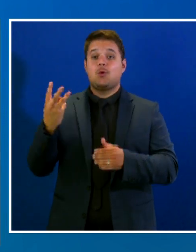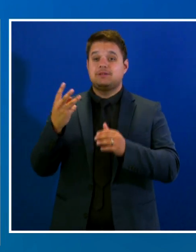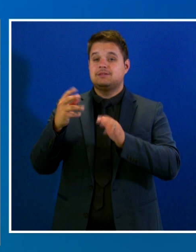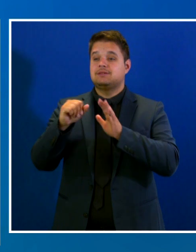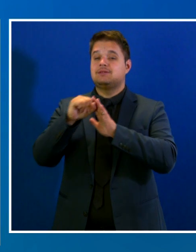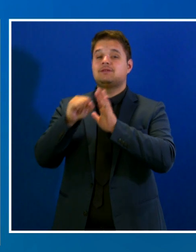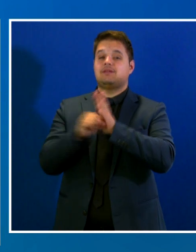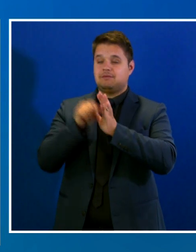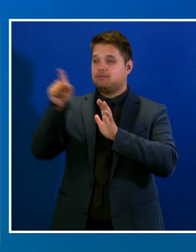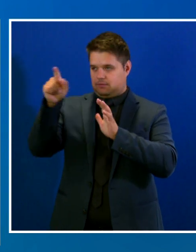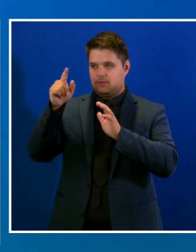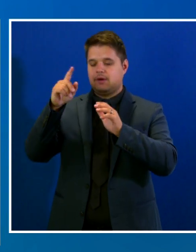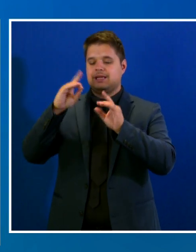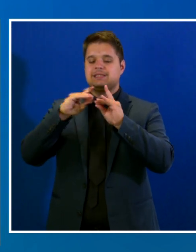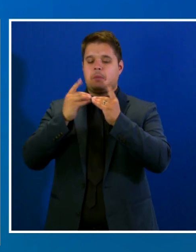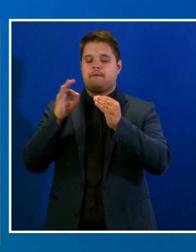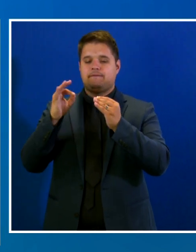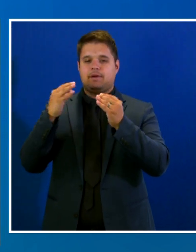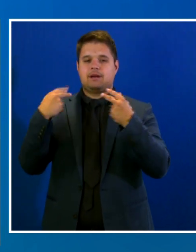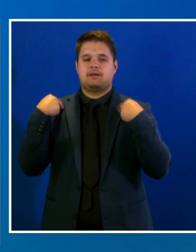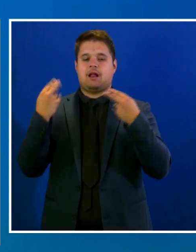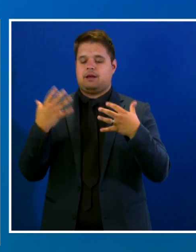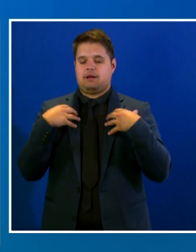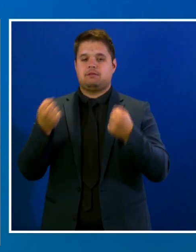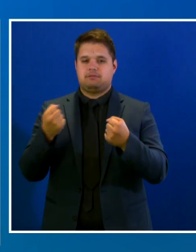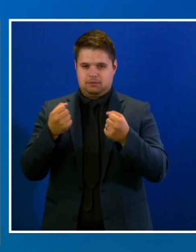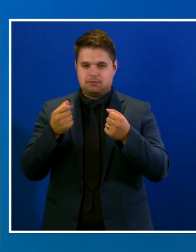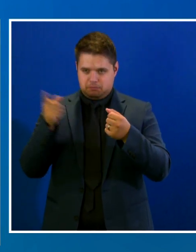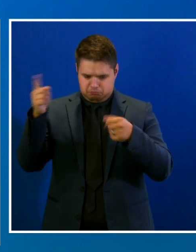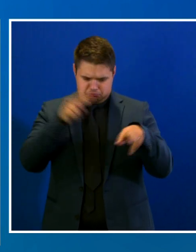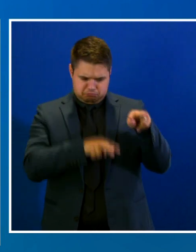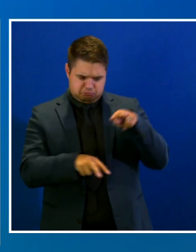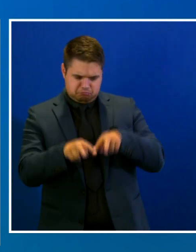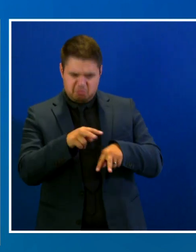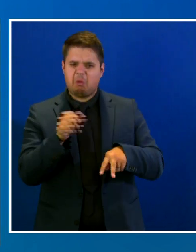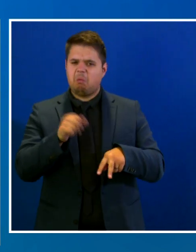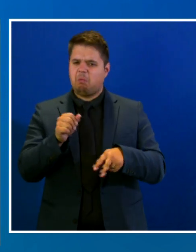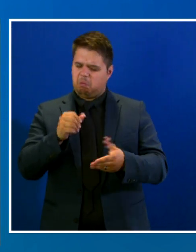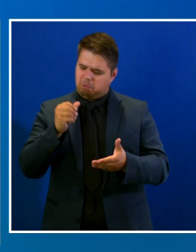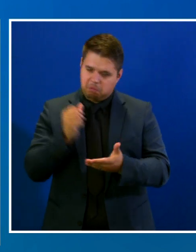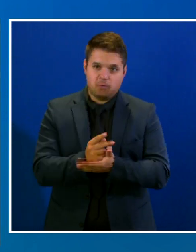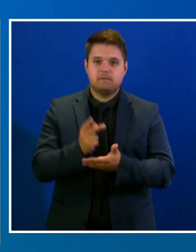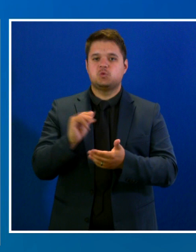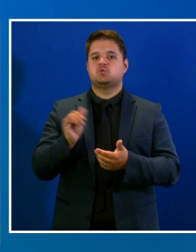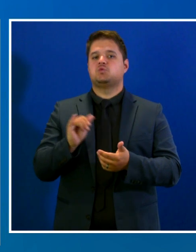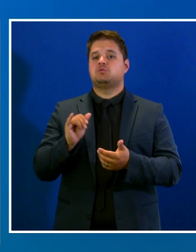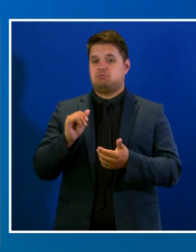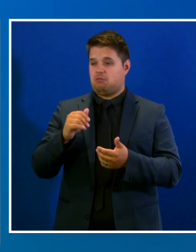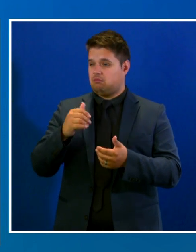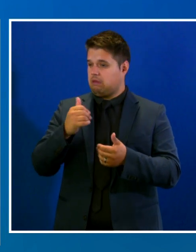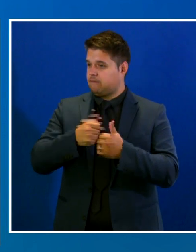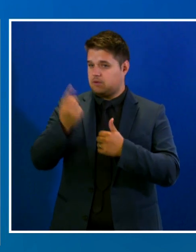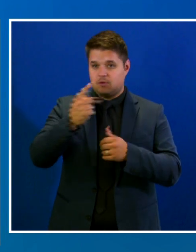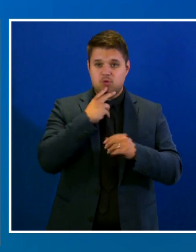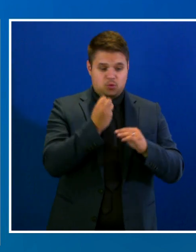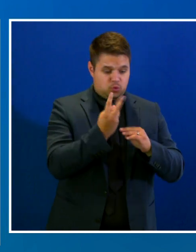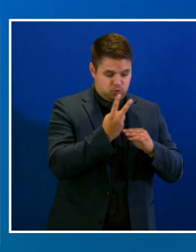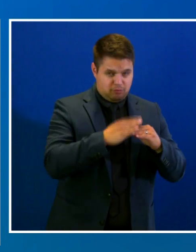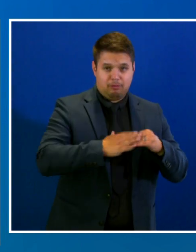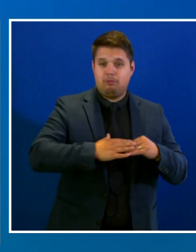the expanded COVID-19 vaccine eligibility to everyone 12 and